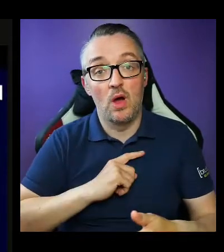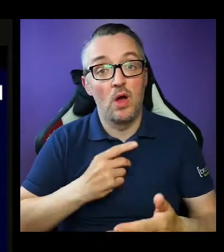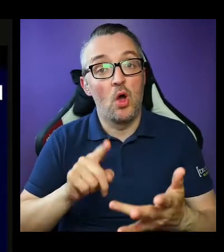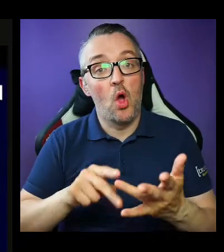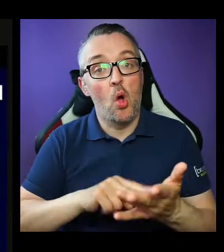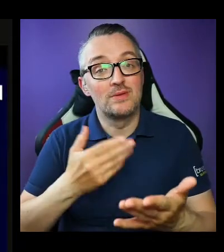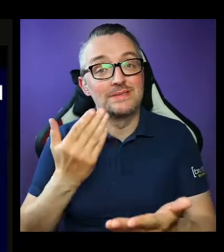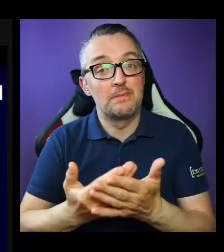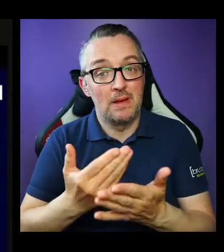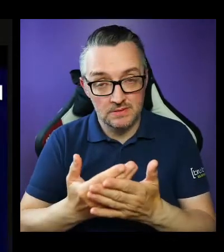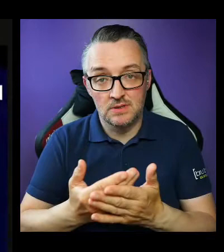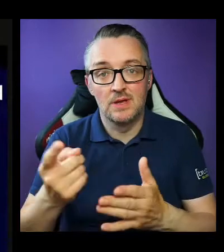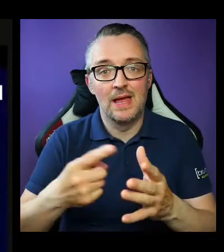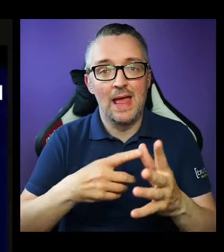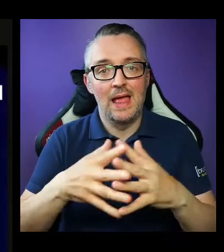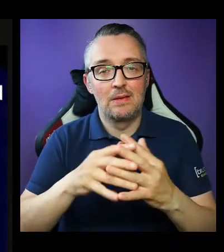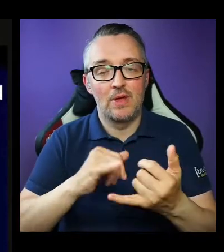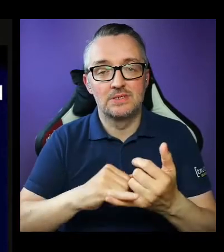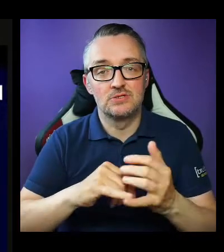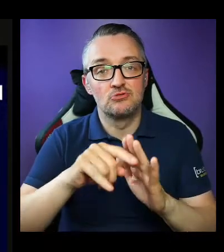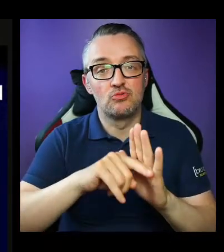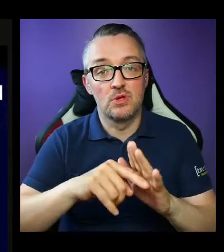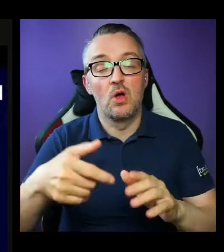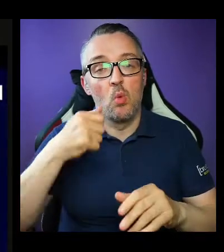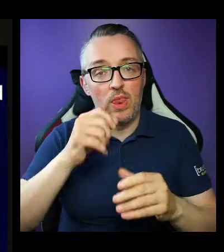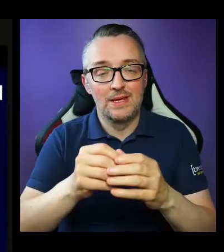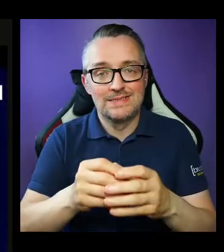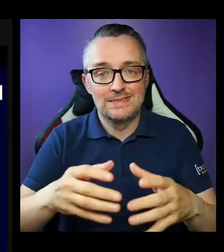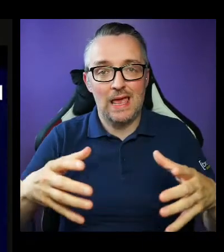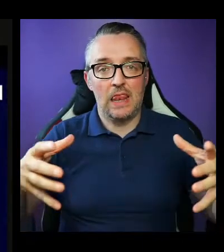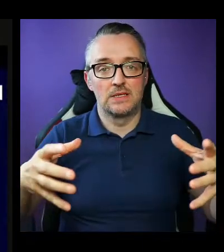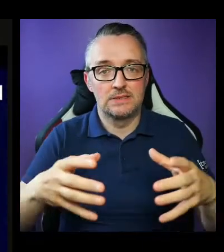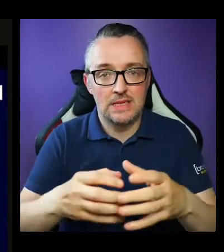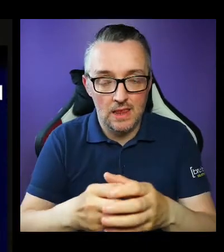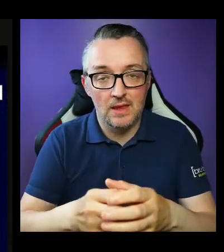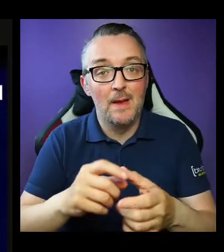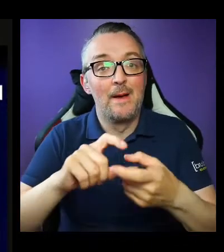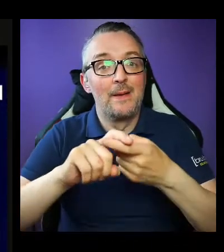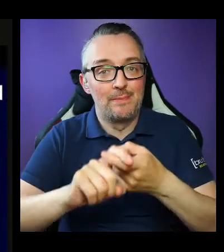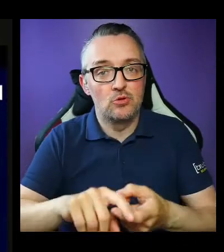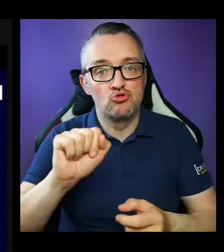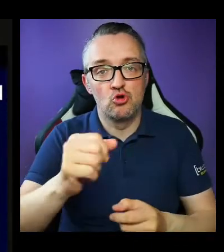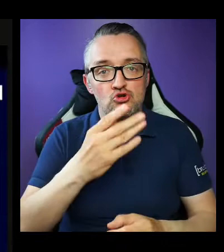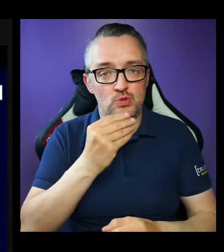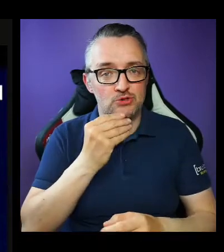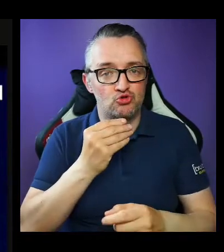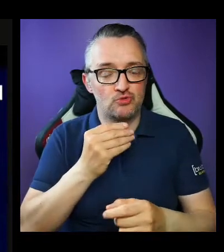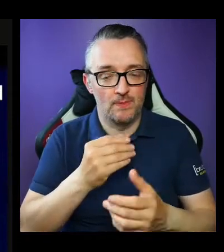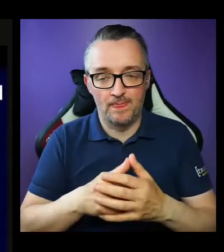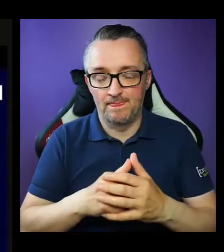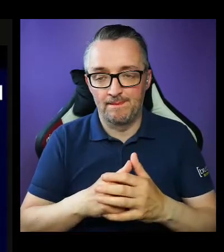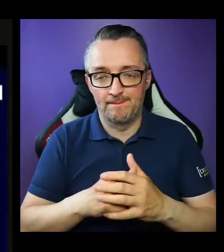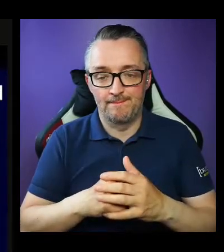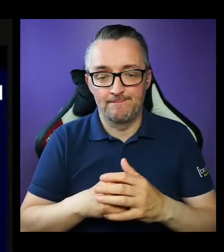on-demand, AWS will scale up and down your database based on your usage. But something to